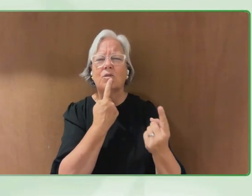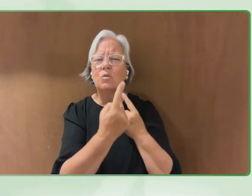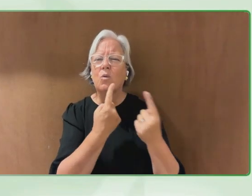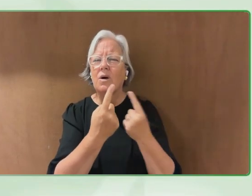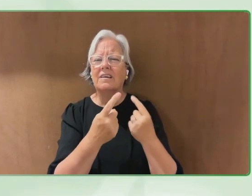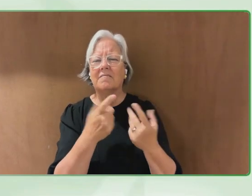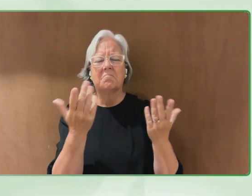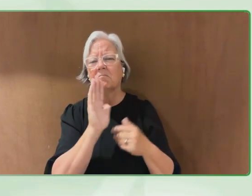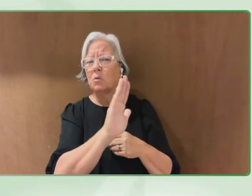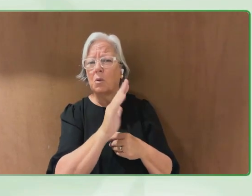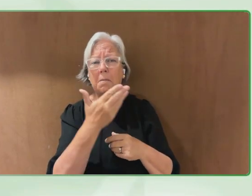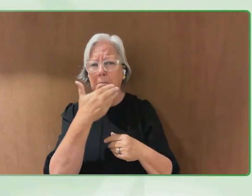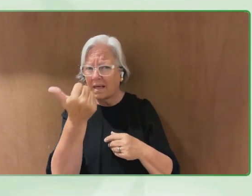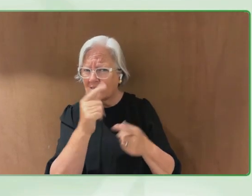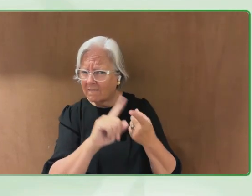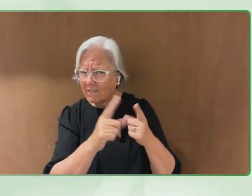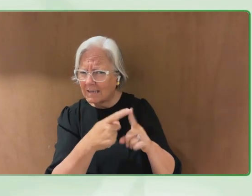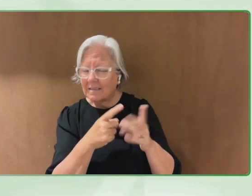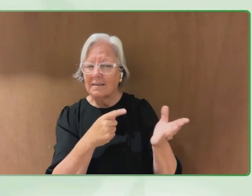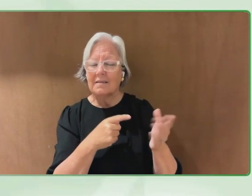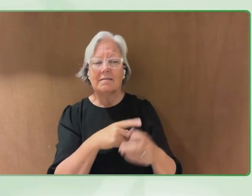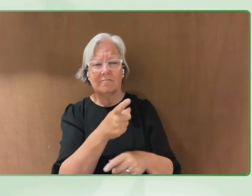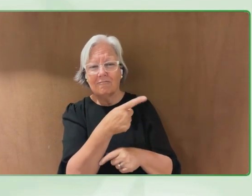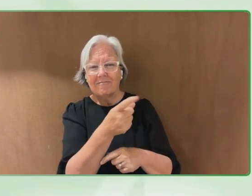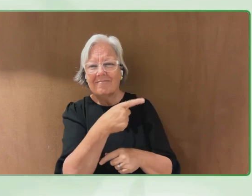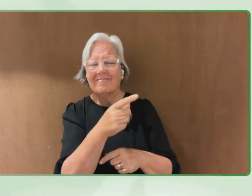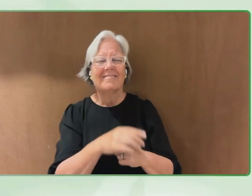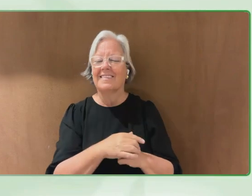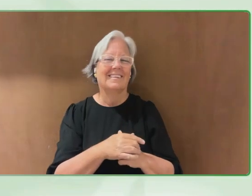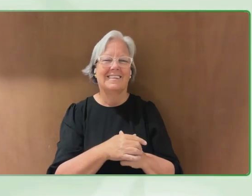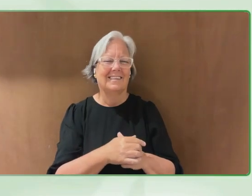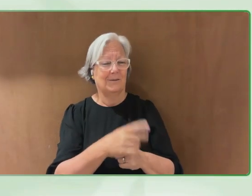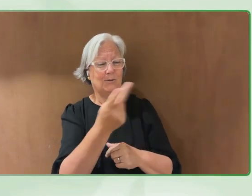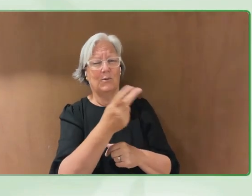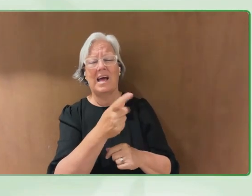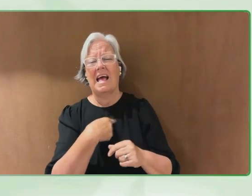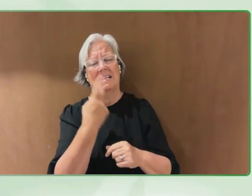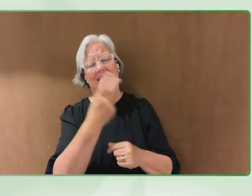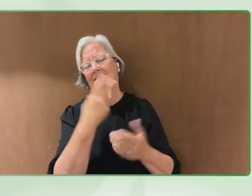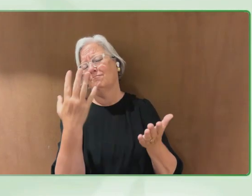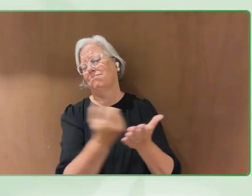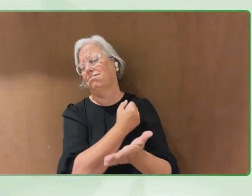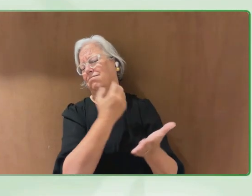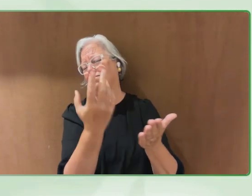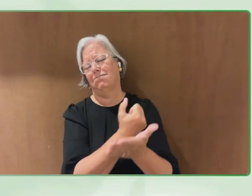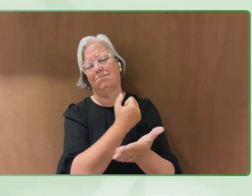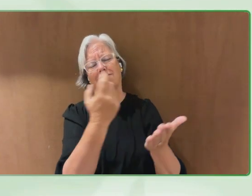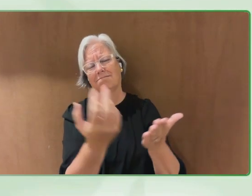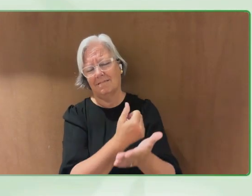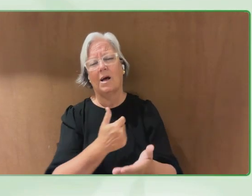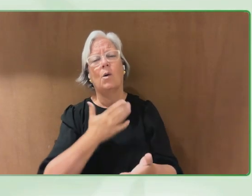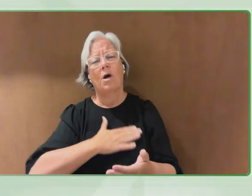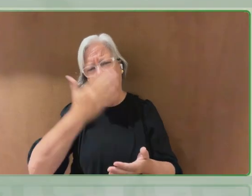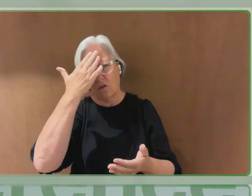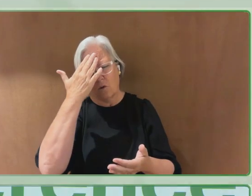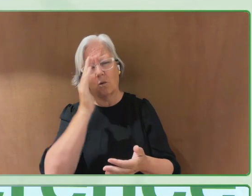no? And you guys are just the most winning pair I think I've seen in my life, and I would love to hear more about DeafTawk. Please